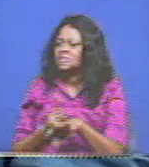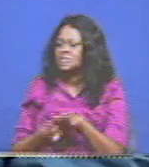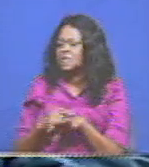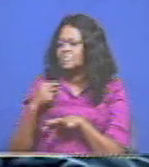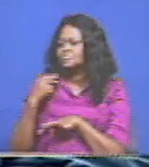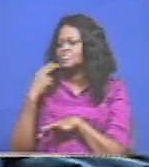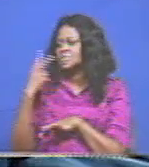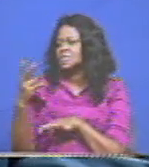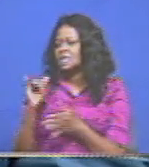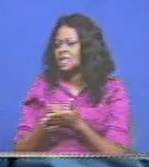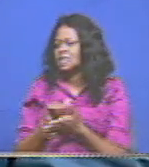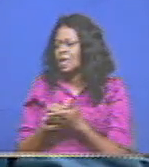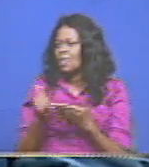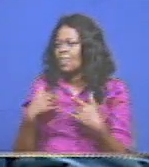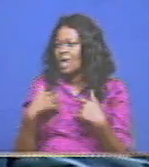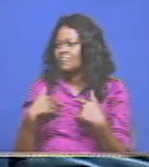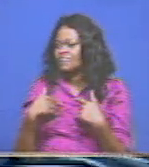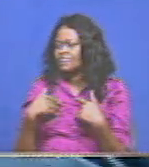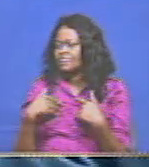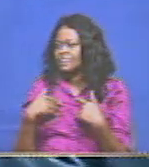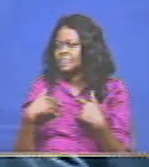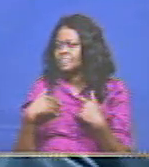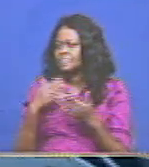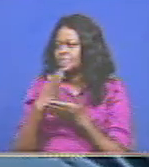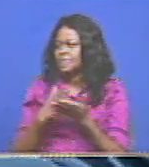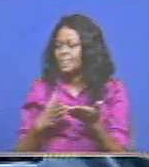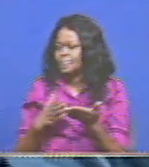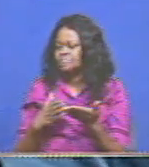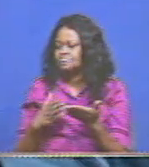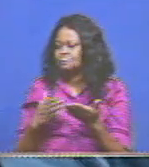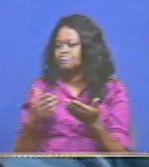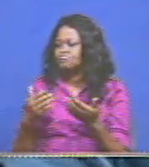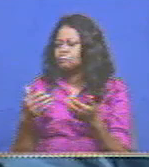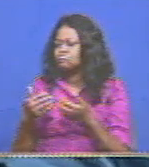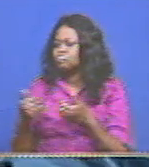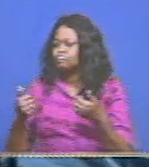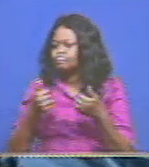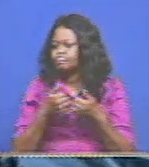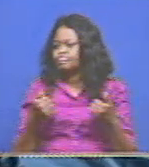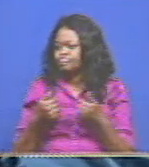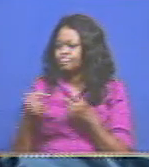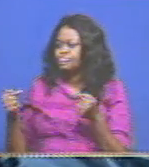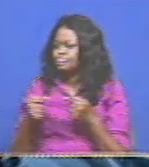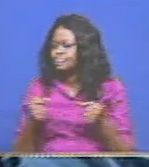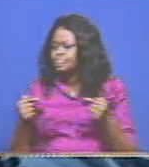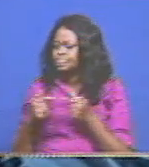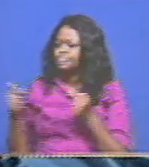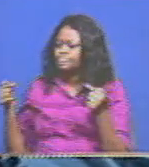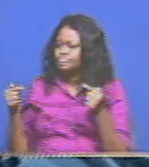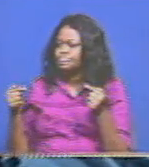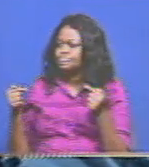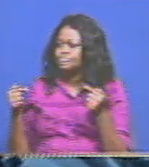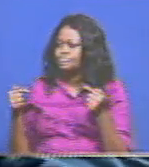fact, there are some kind of divisions within, Mm-hmm. What you need to do to as a